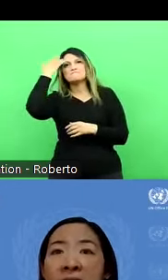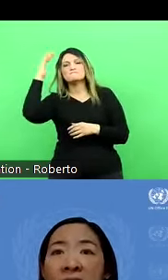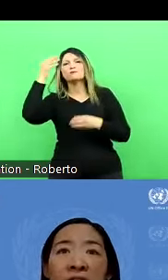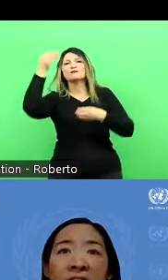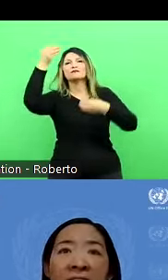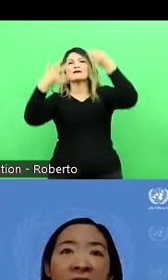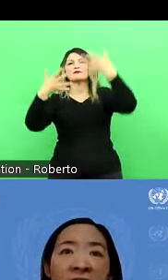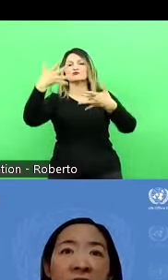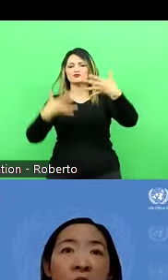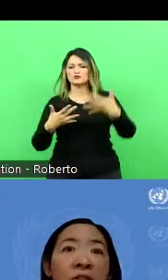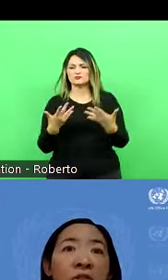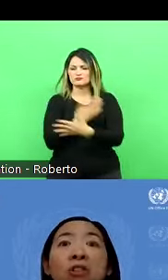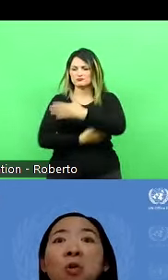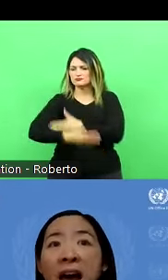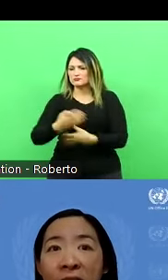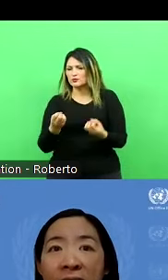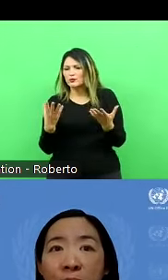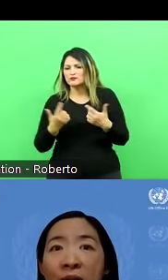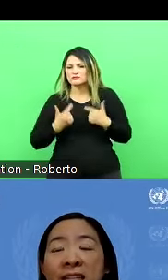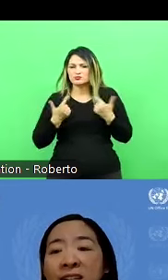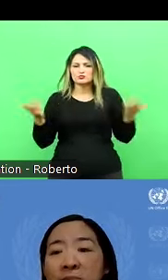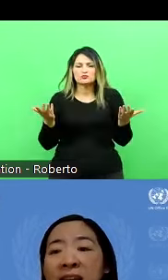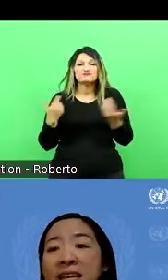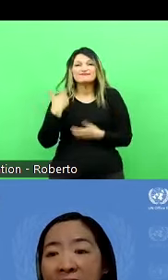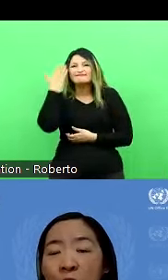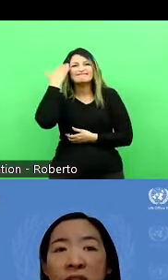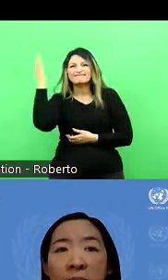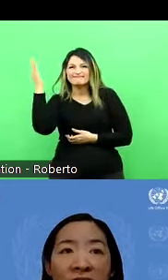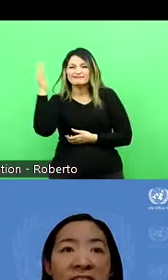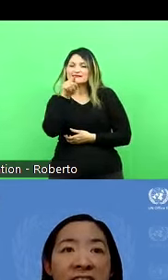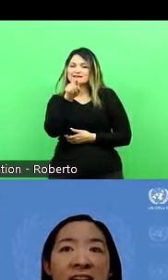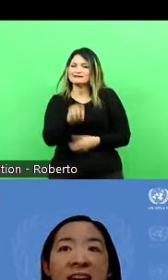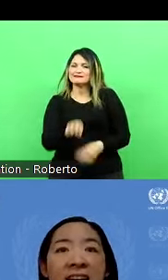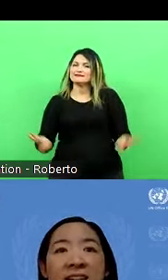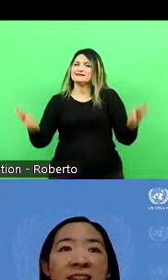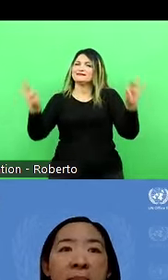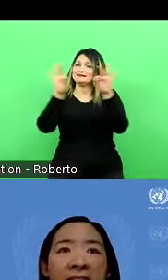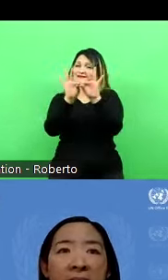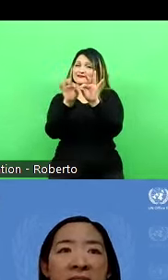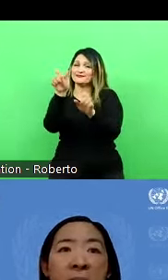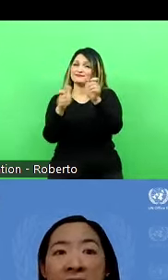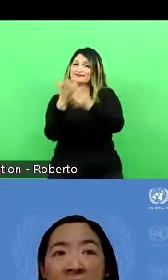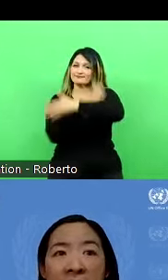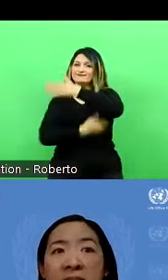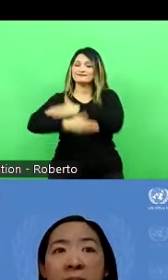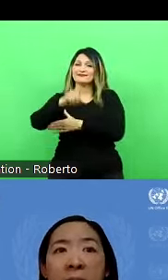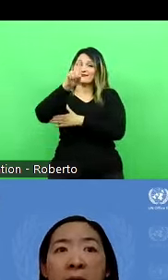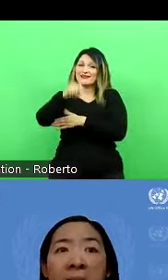in a lot of the activities, so they also don't know how they can proactively be engaged with the process, and thereby limit the